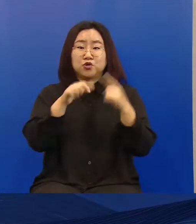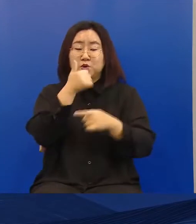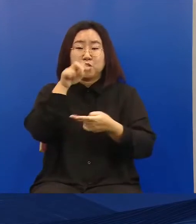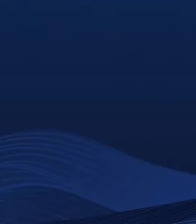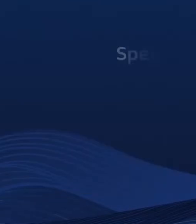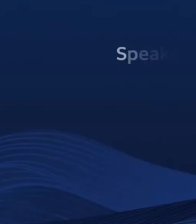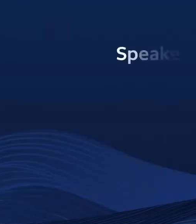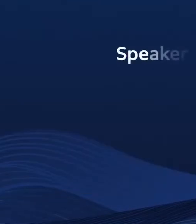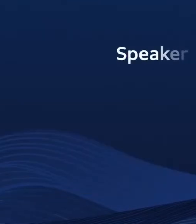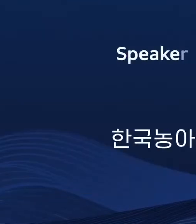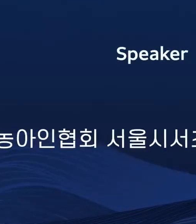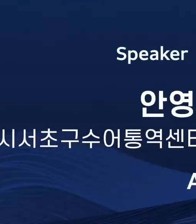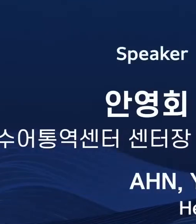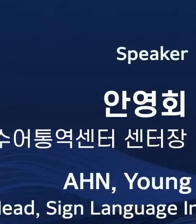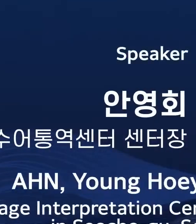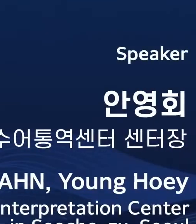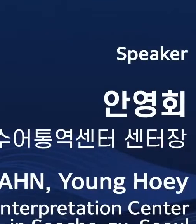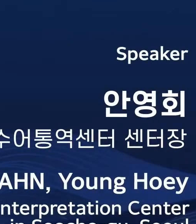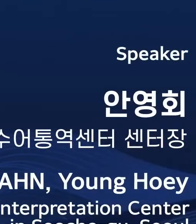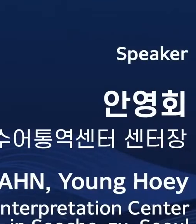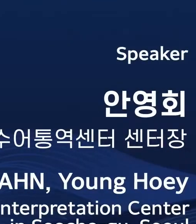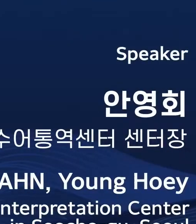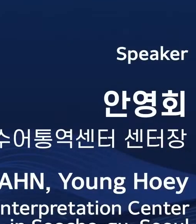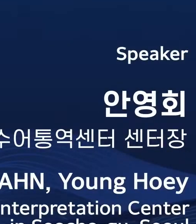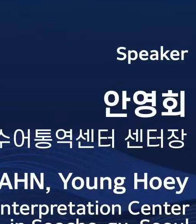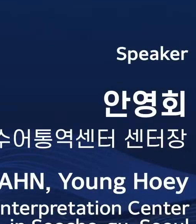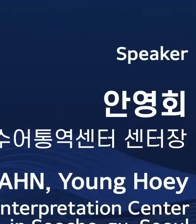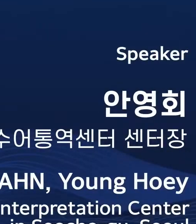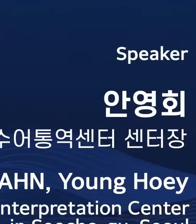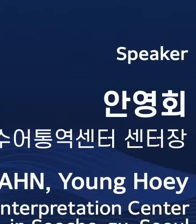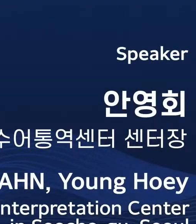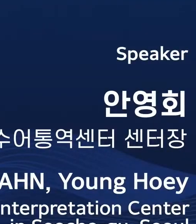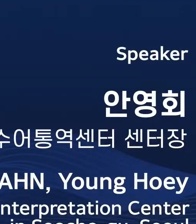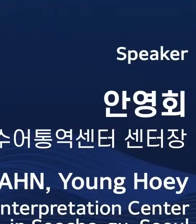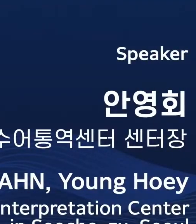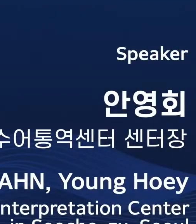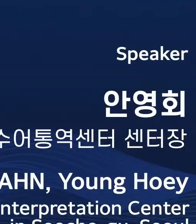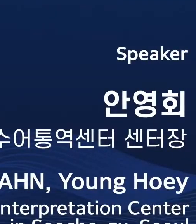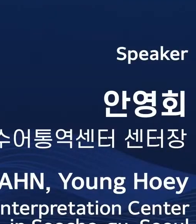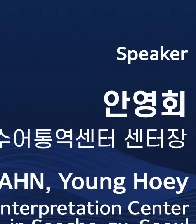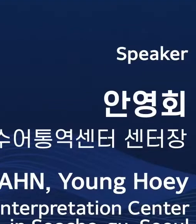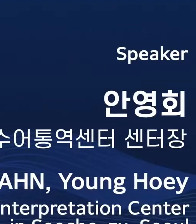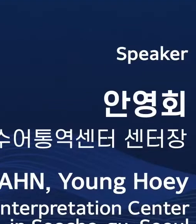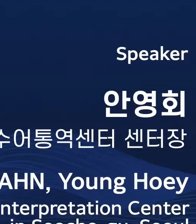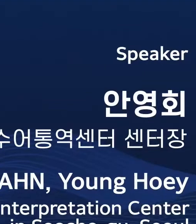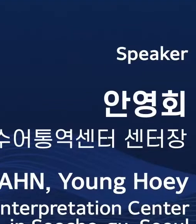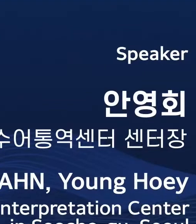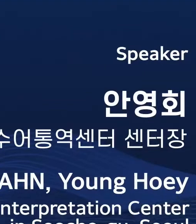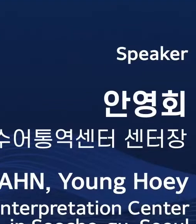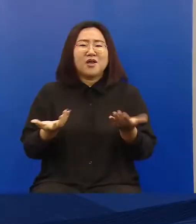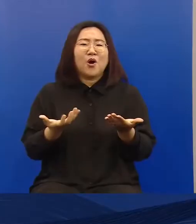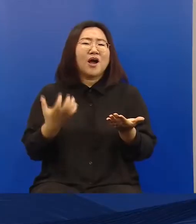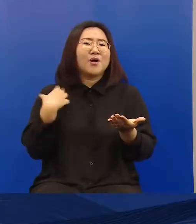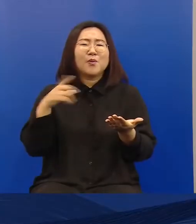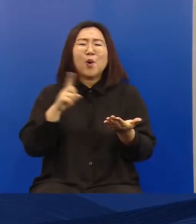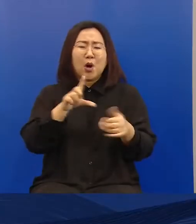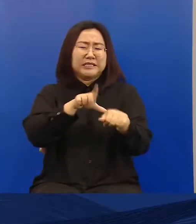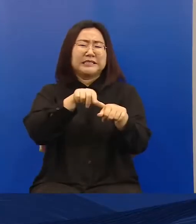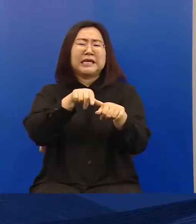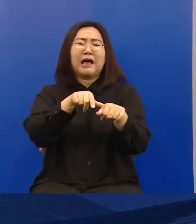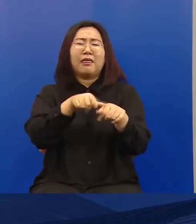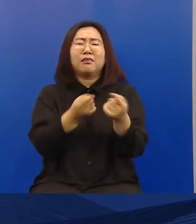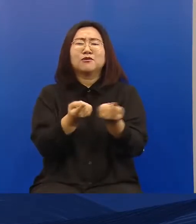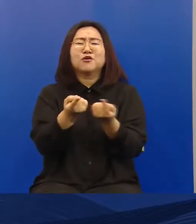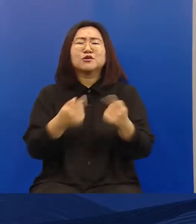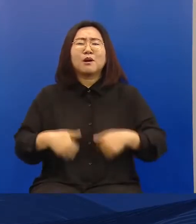Our next presenter is the head of Sign Language Interpretation Center in Jeju, Seoul, Dr. An Young-hwae. Actually,